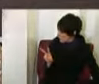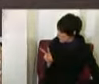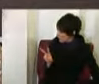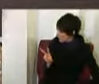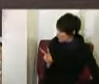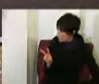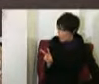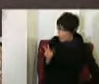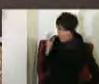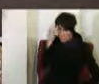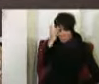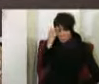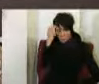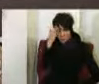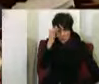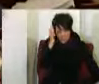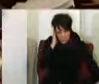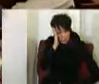Really?